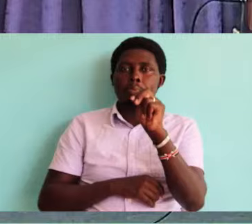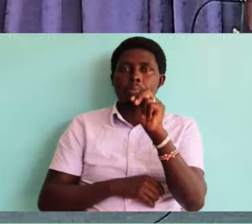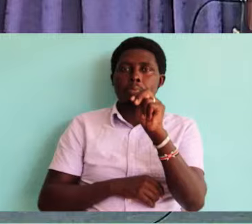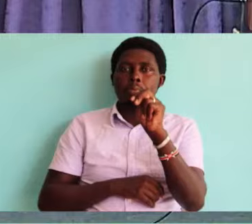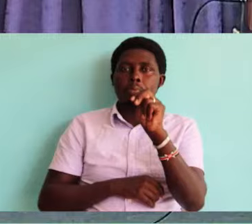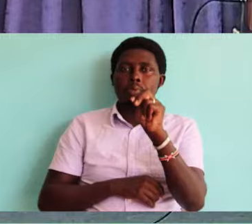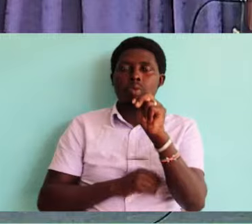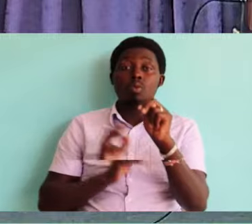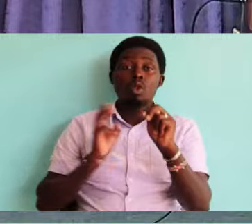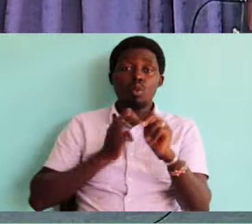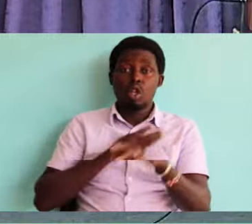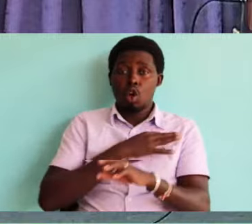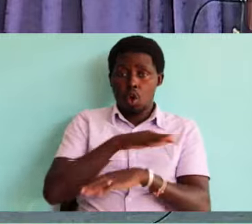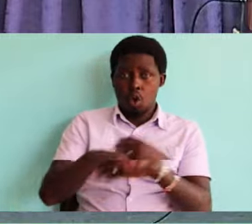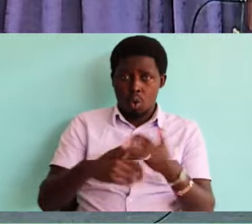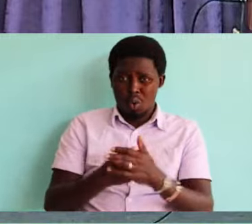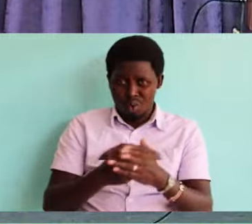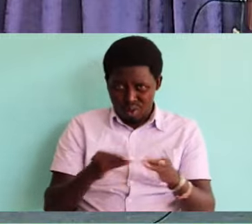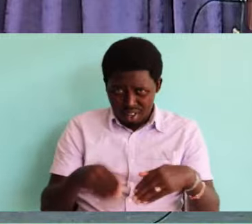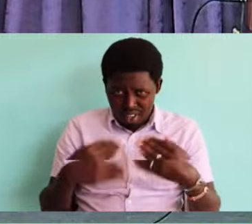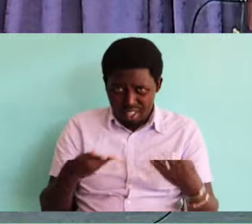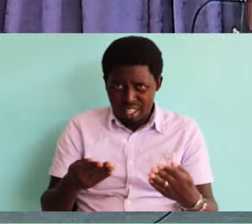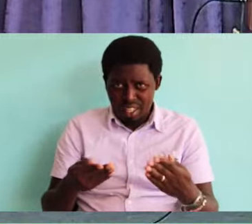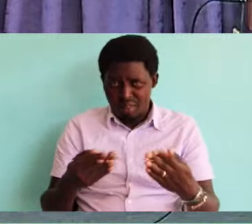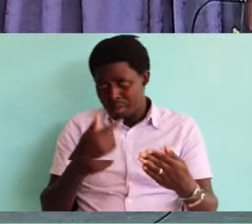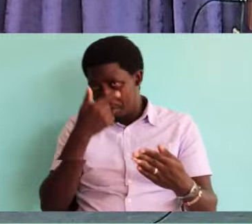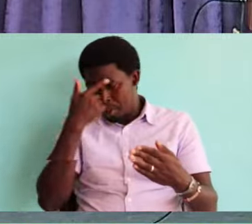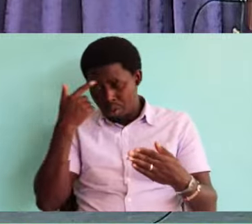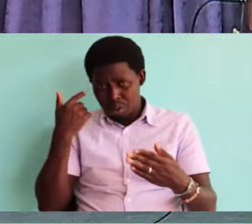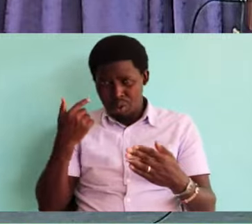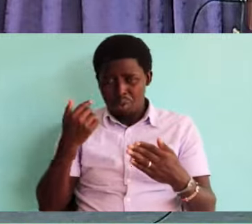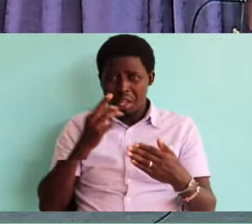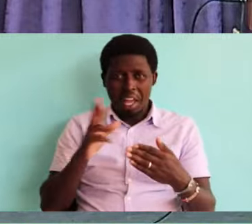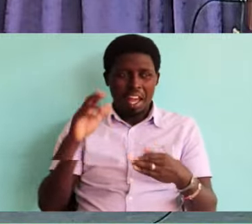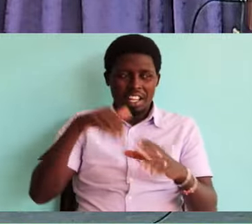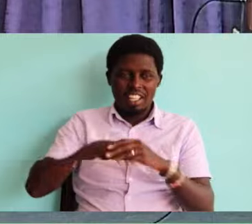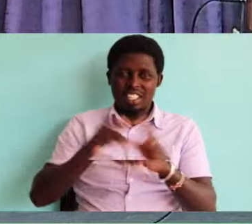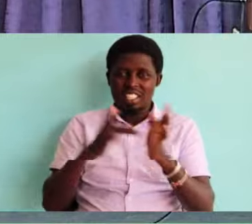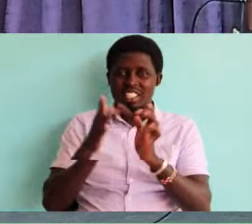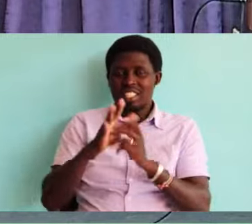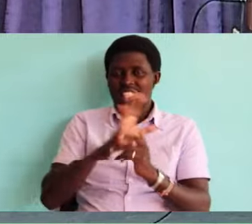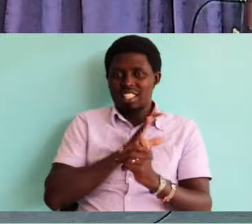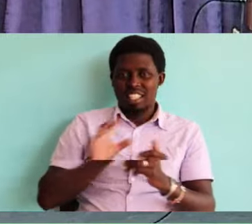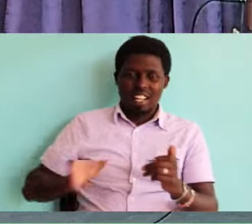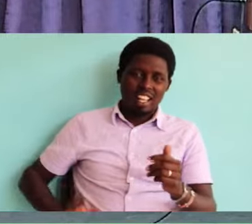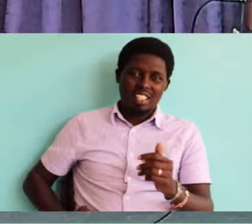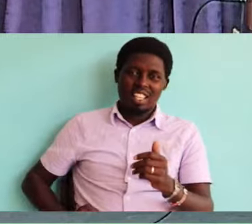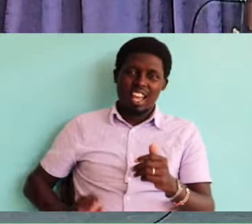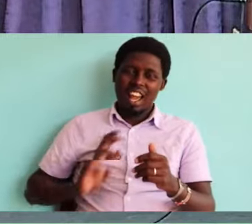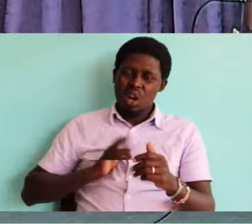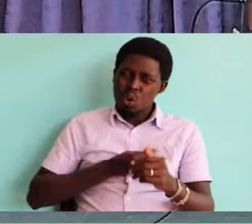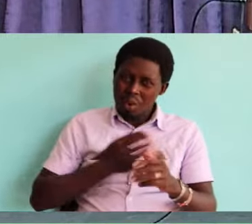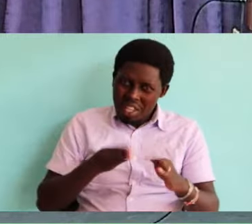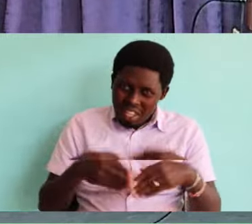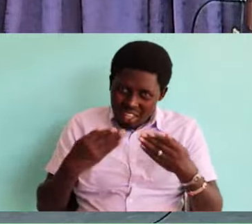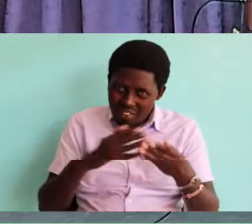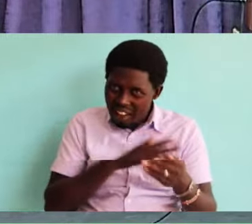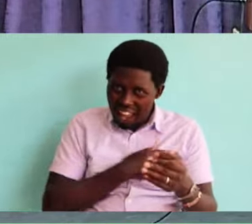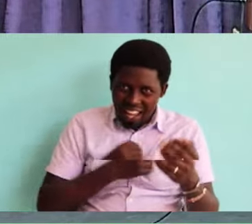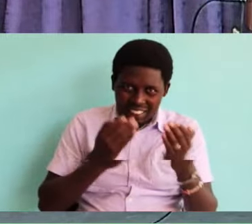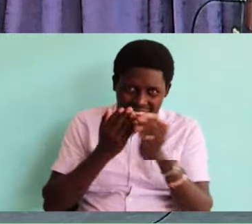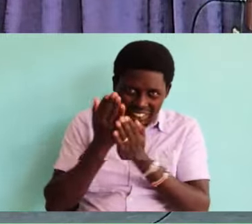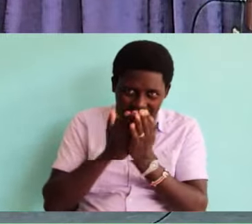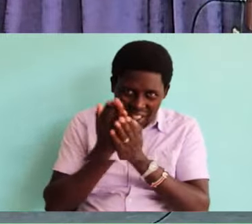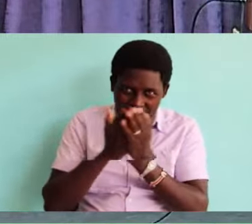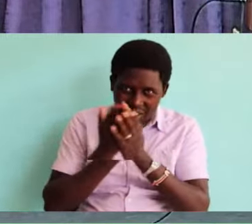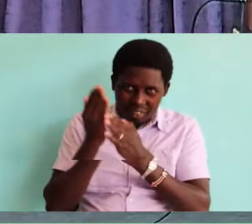We give because we are already in Christ, and we give and serve because we